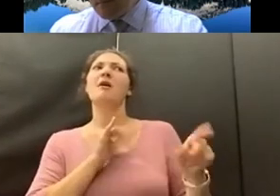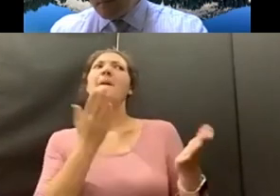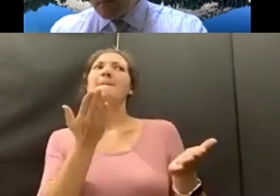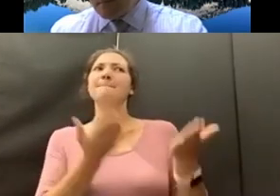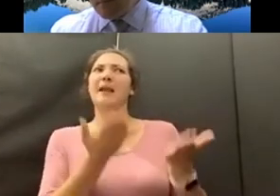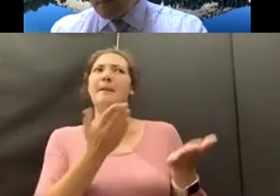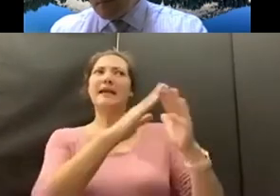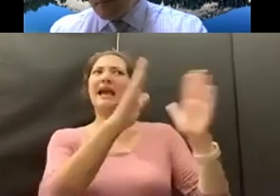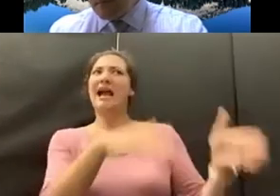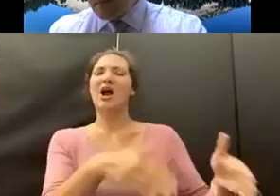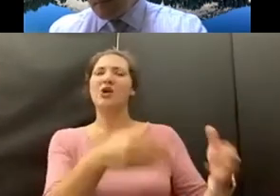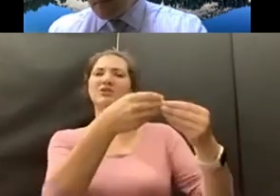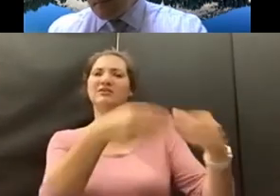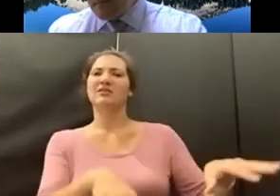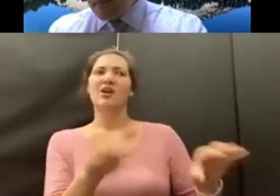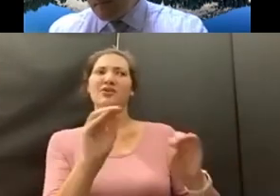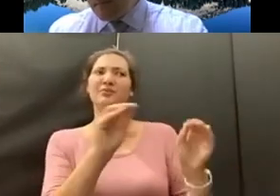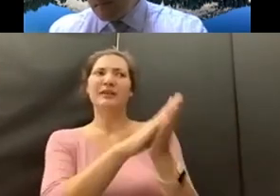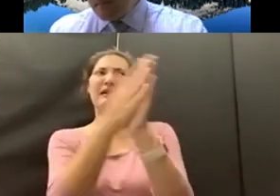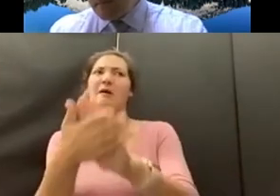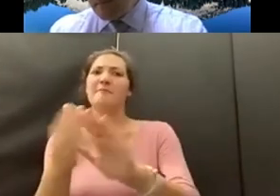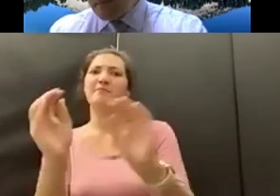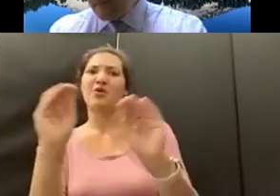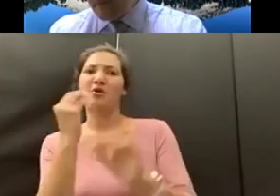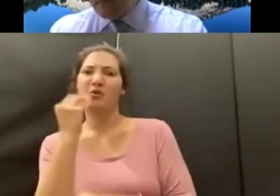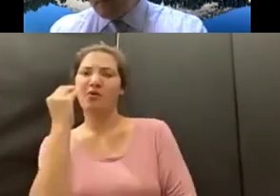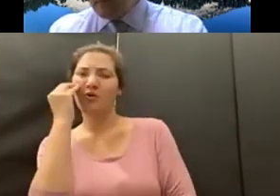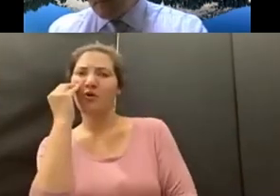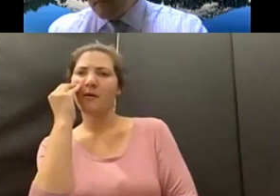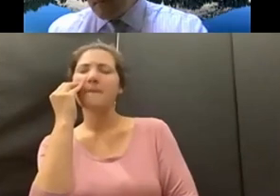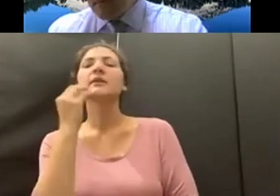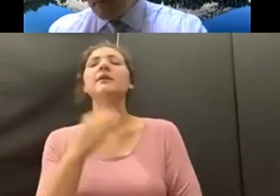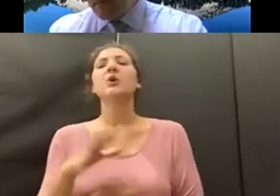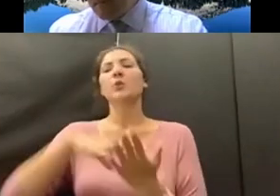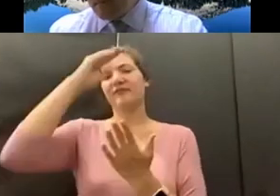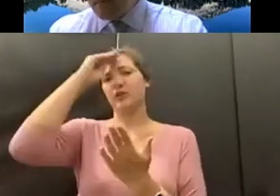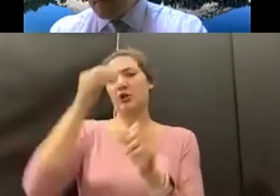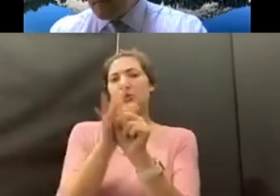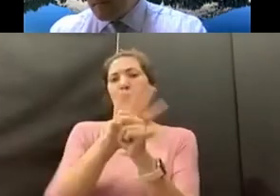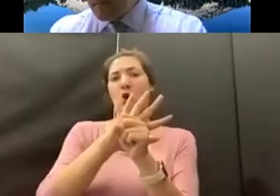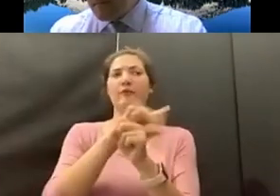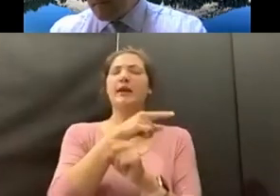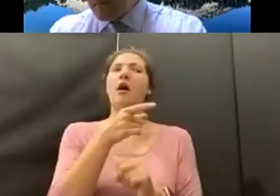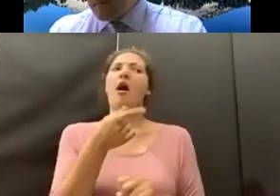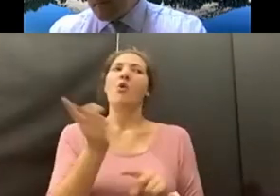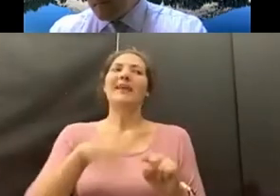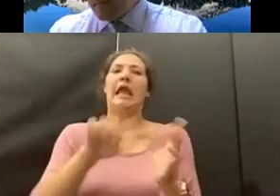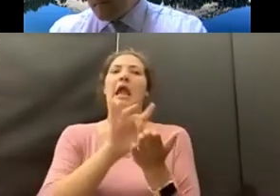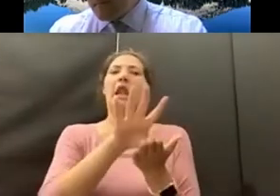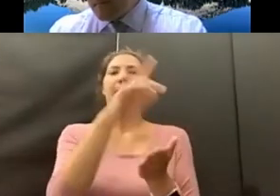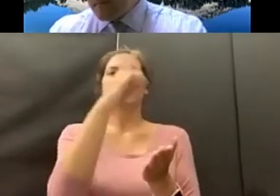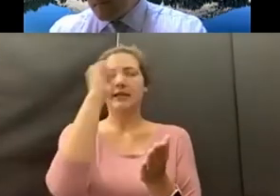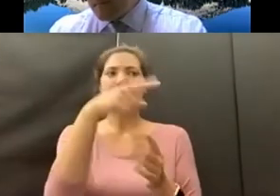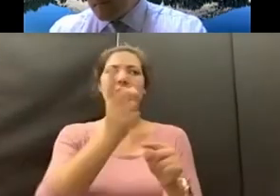we have been able to say, no, we're not going to put people out on the street because they can't pay their water bill or their